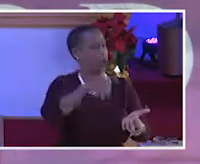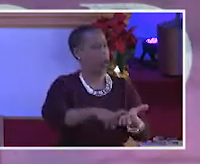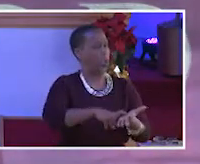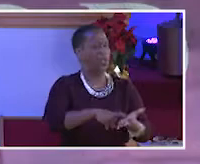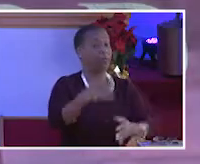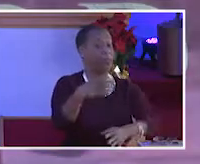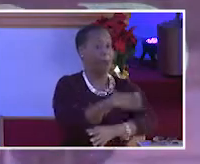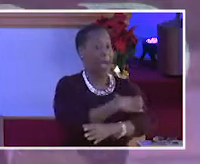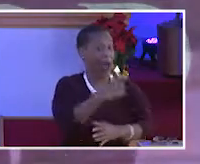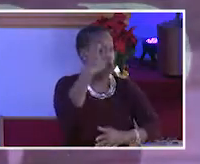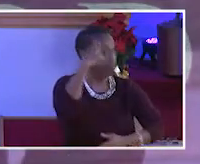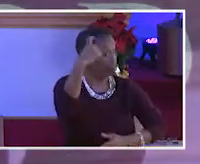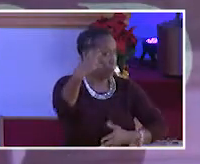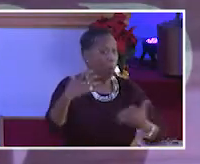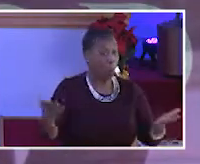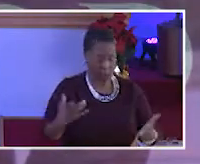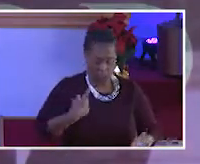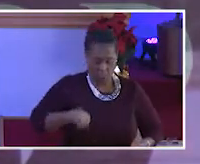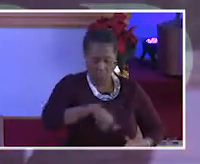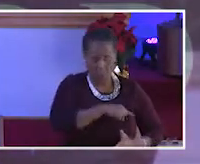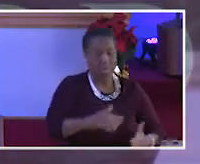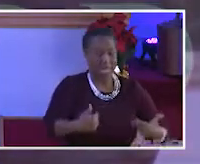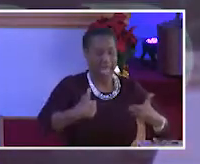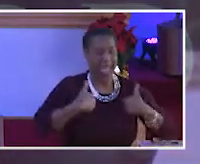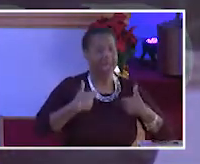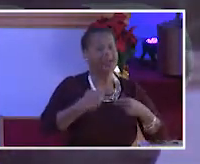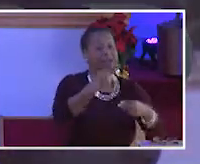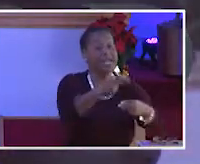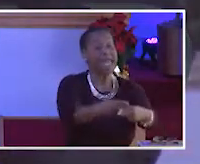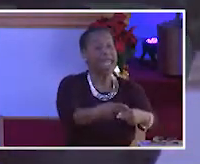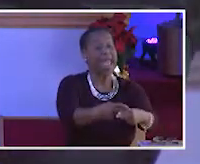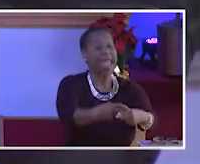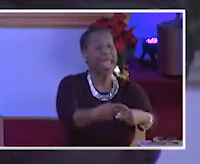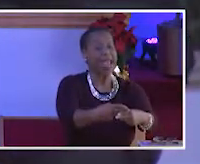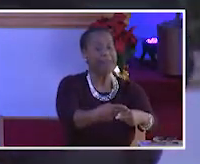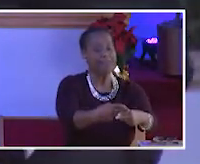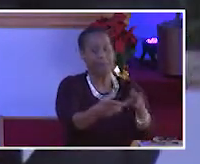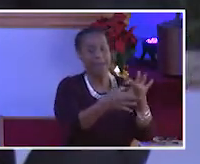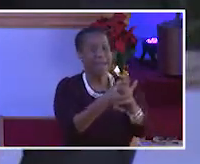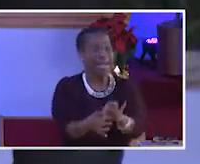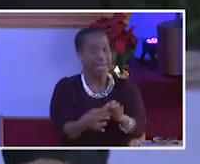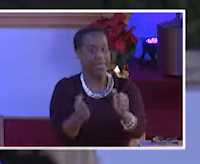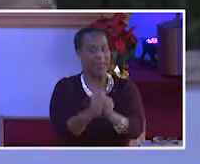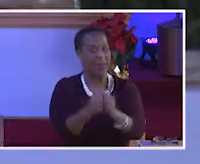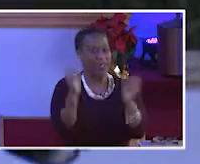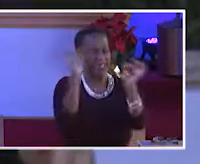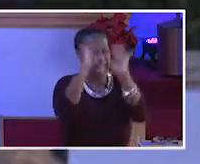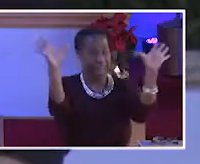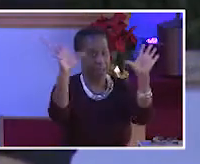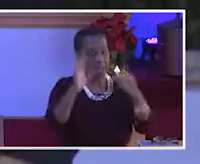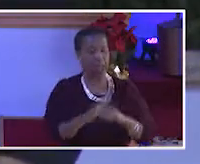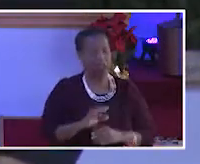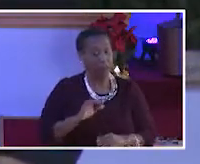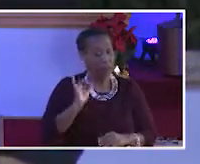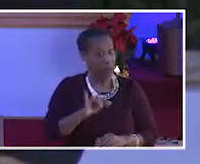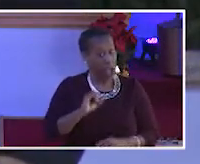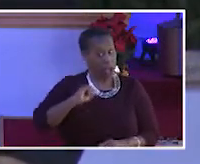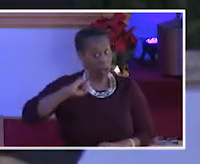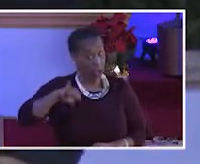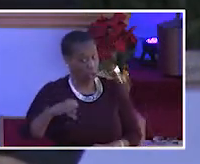our dreams is that we have a name in the nightmare. Yes, Joseph is confronted